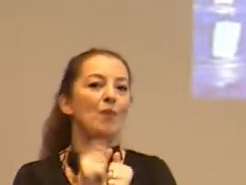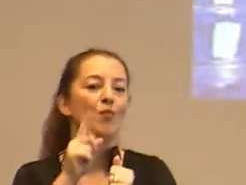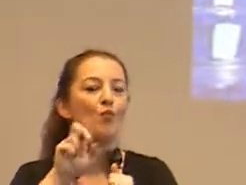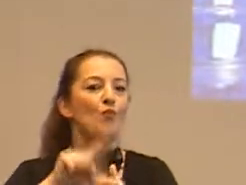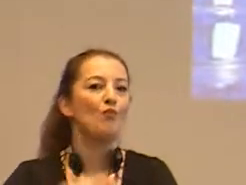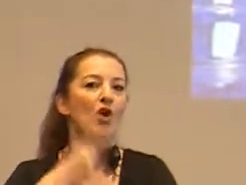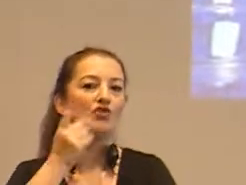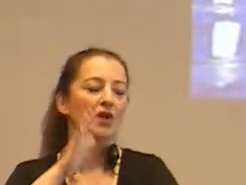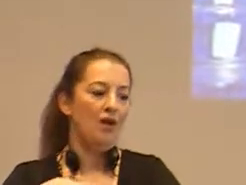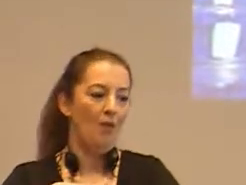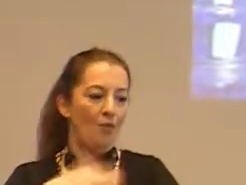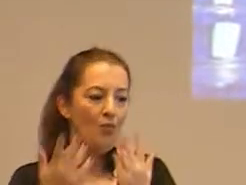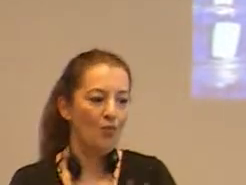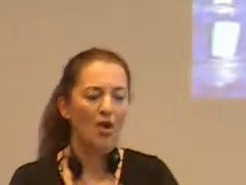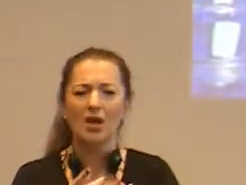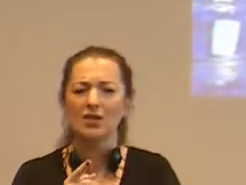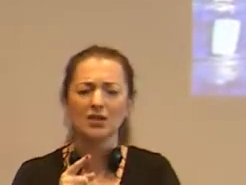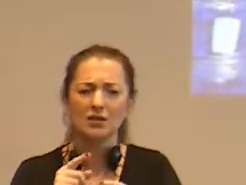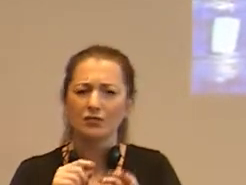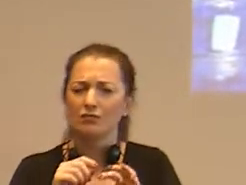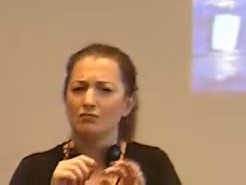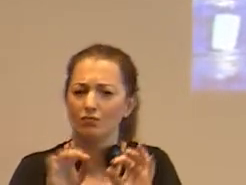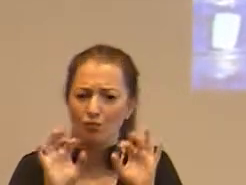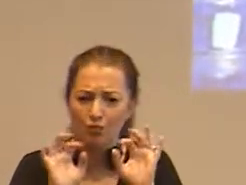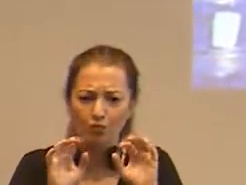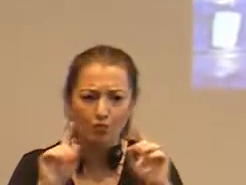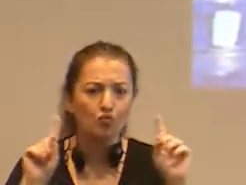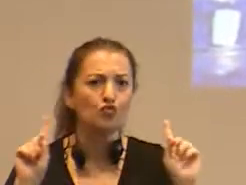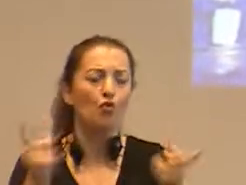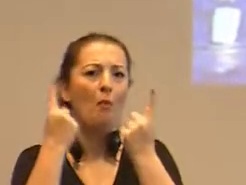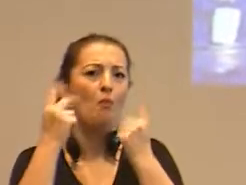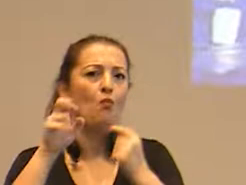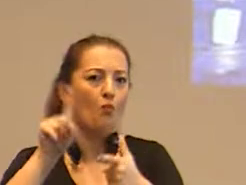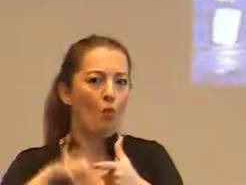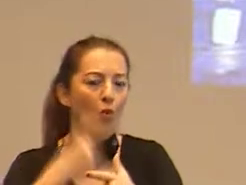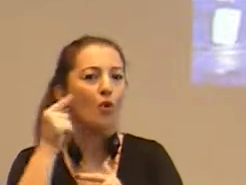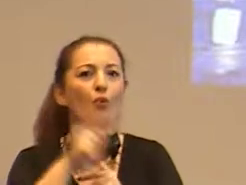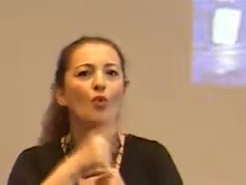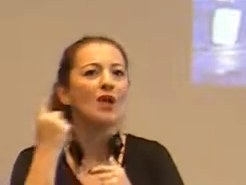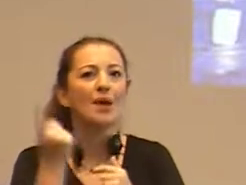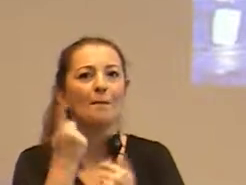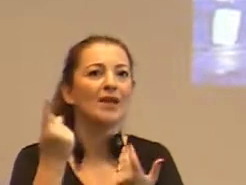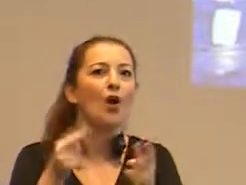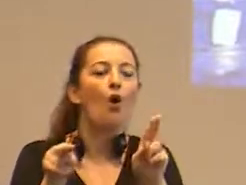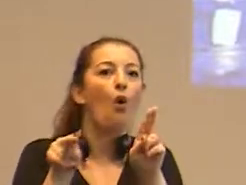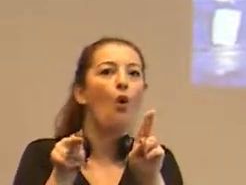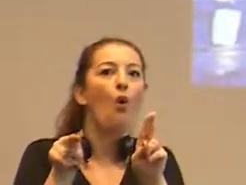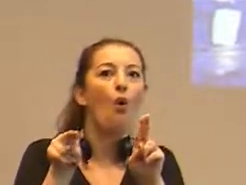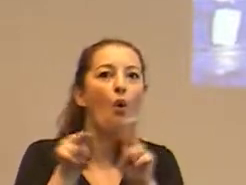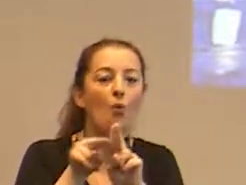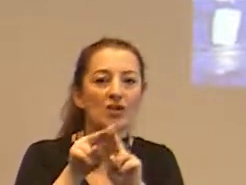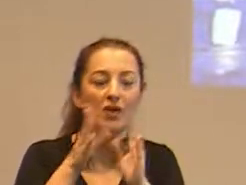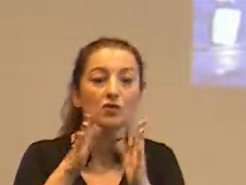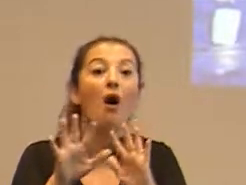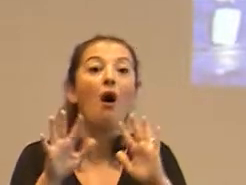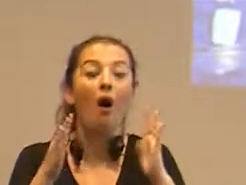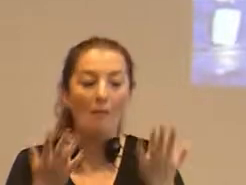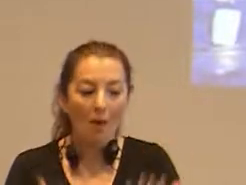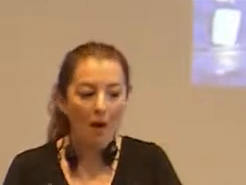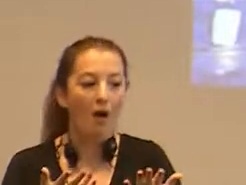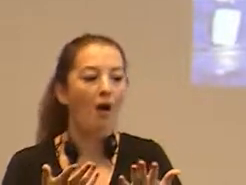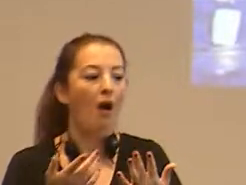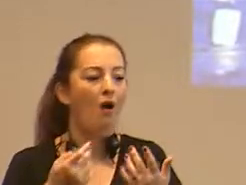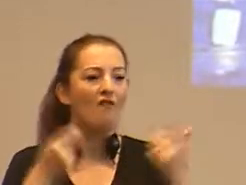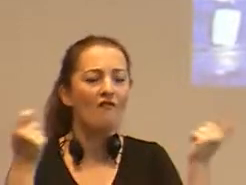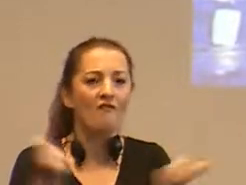by salsidor she tries to do that with 20 assistants it's in fact an impossible project there's no existing communities